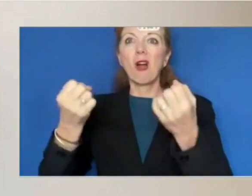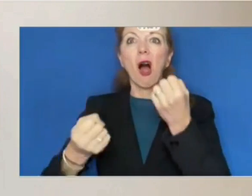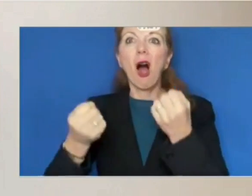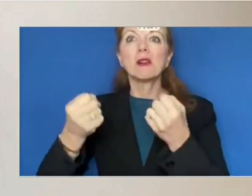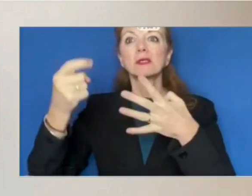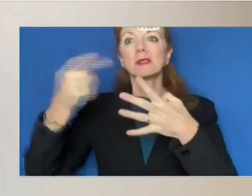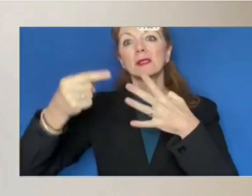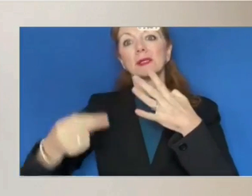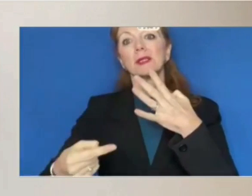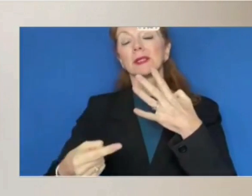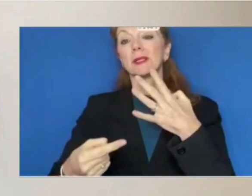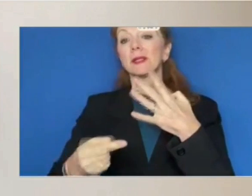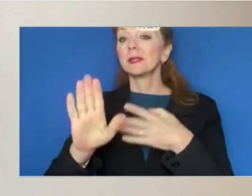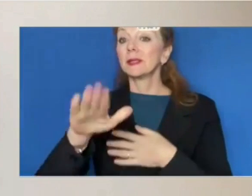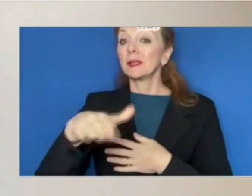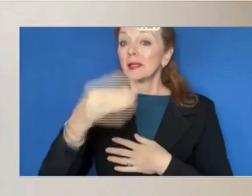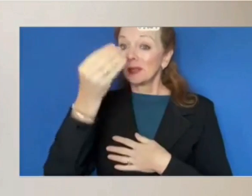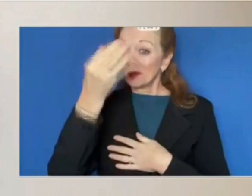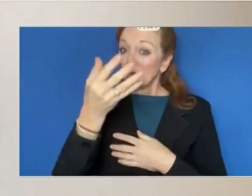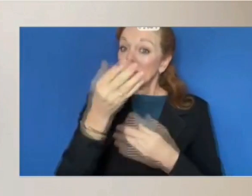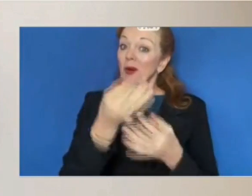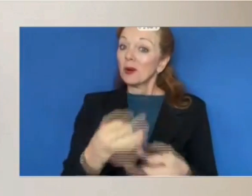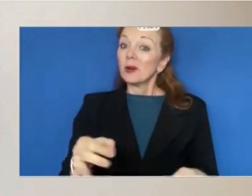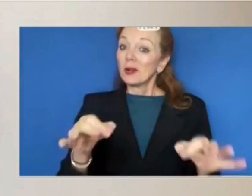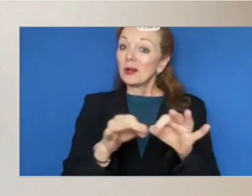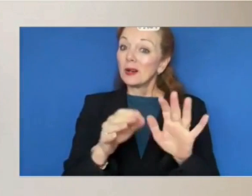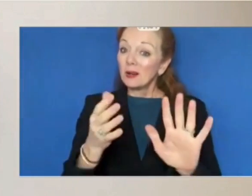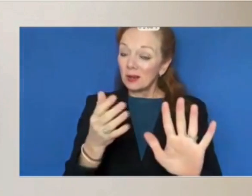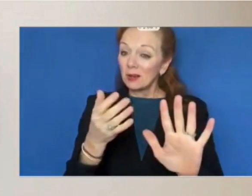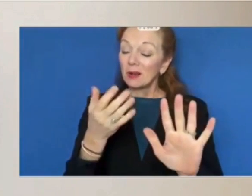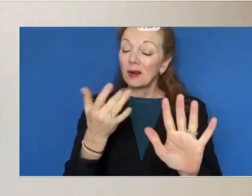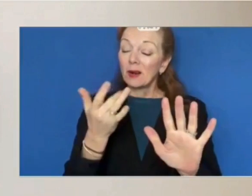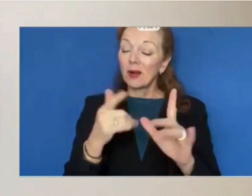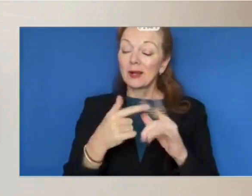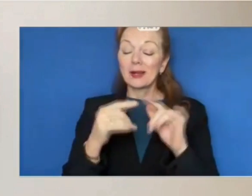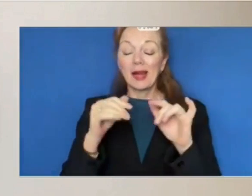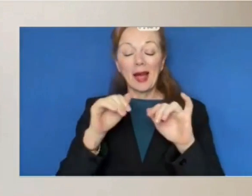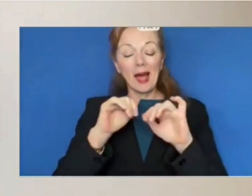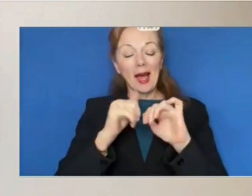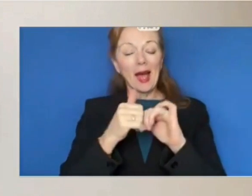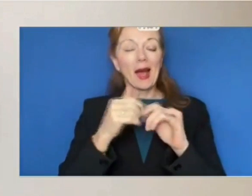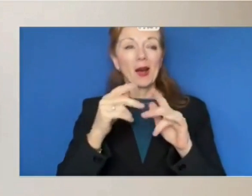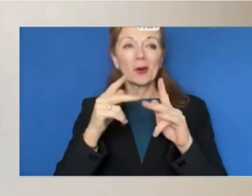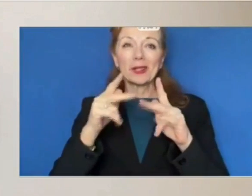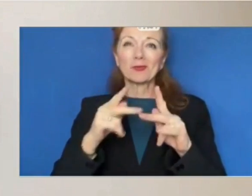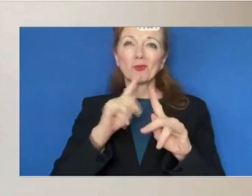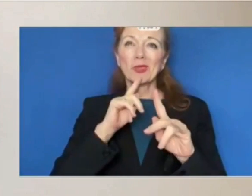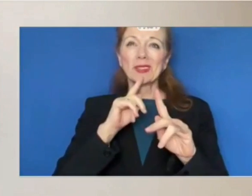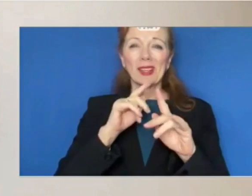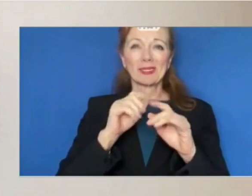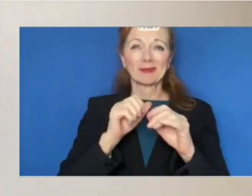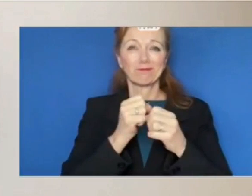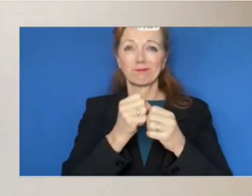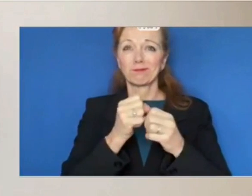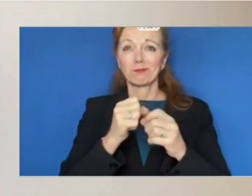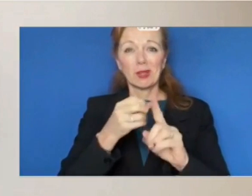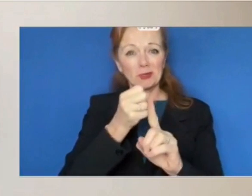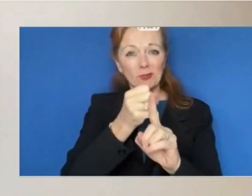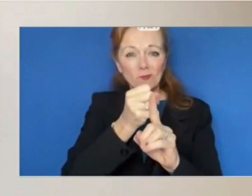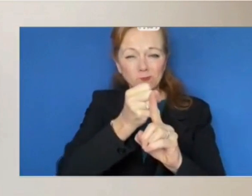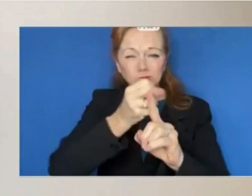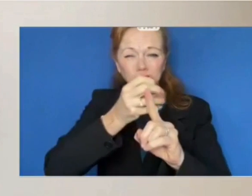is to show you how one single incident can essentially cascade into a multitude